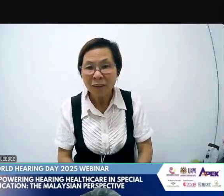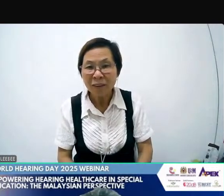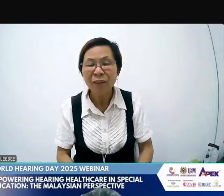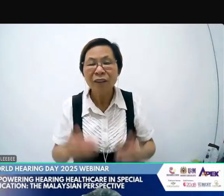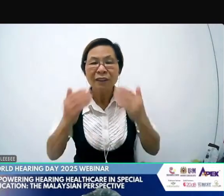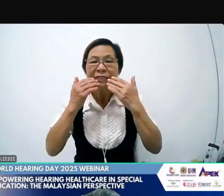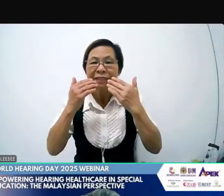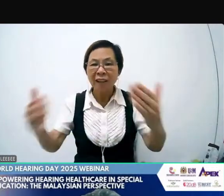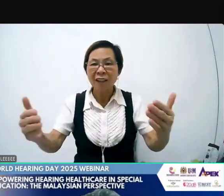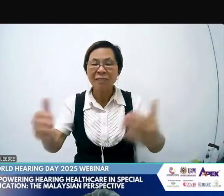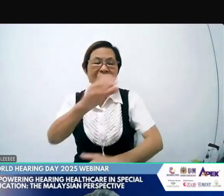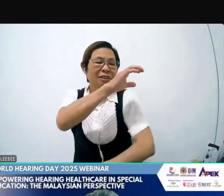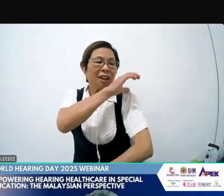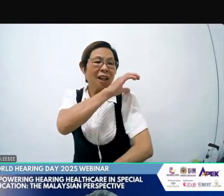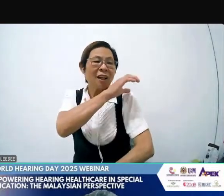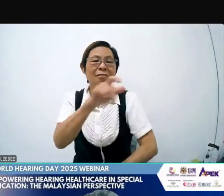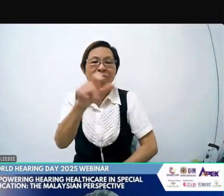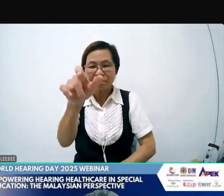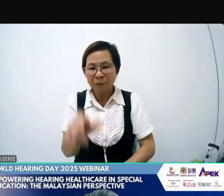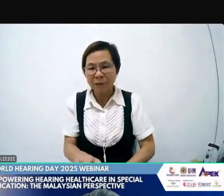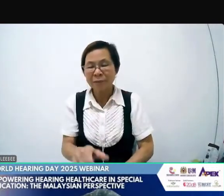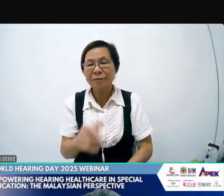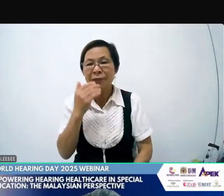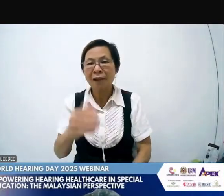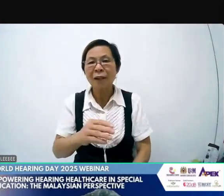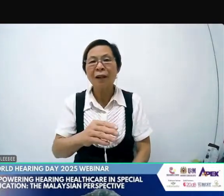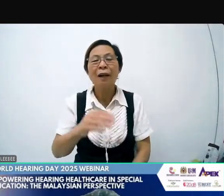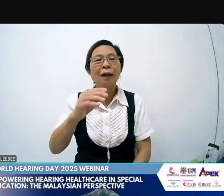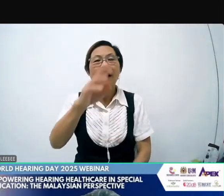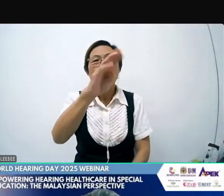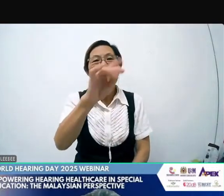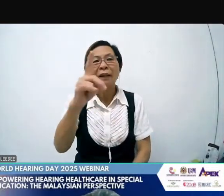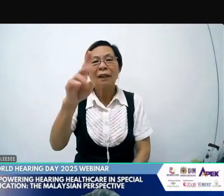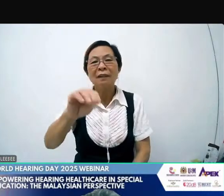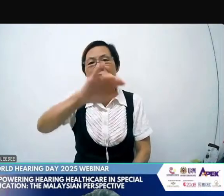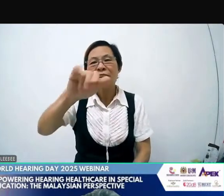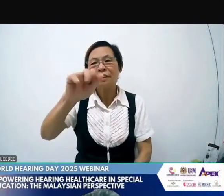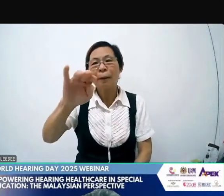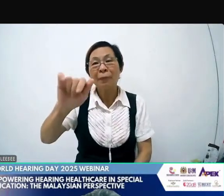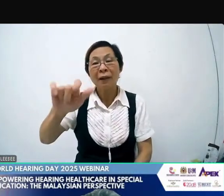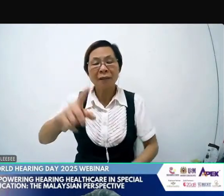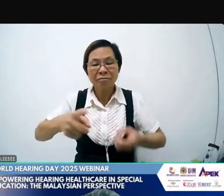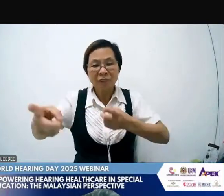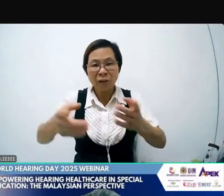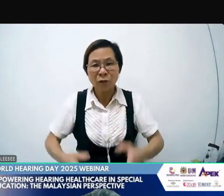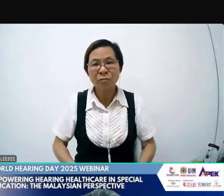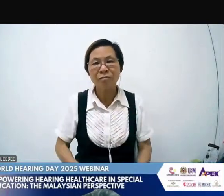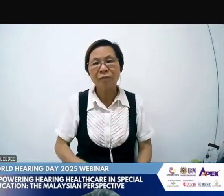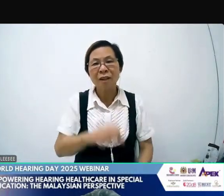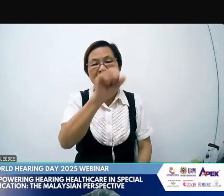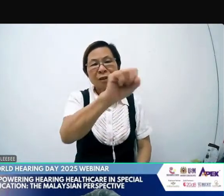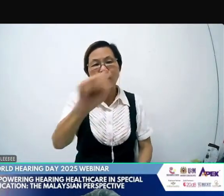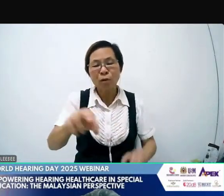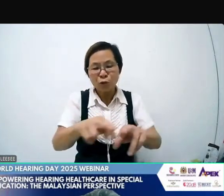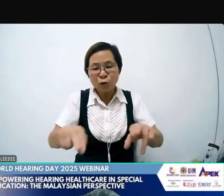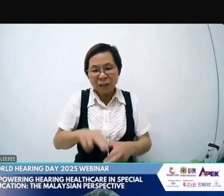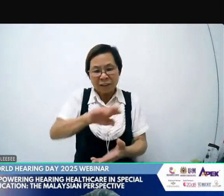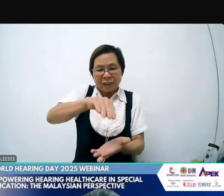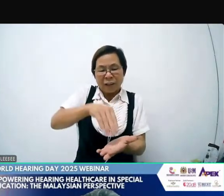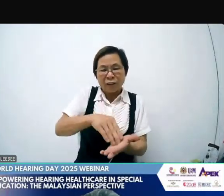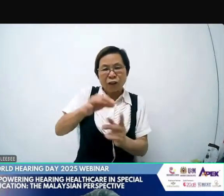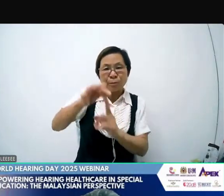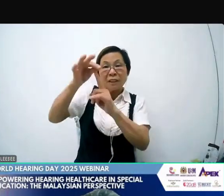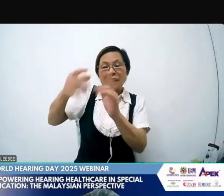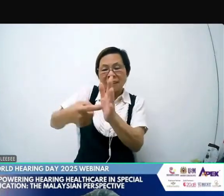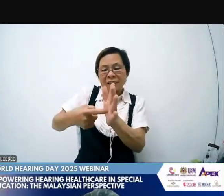Thank you, Chairperson. Madam Jamilah Kadir, Director, SEAMEO Regional Centre for Special Education Needs